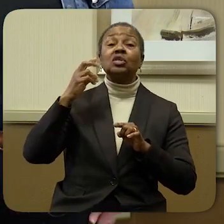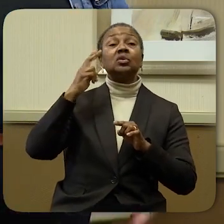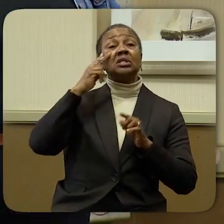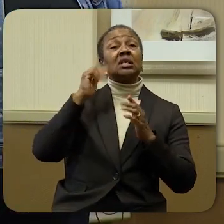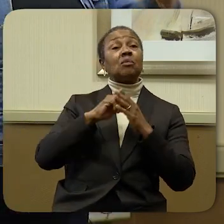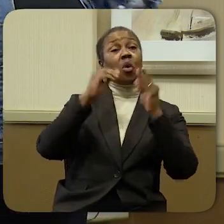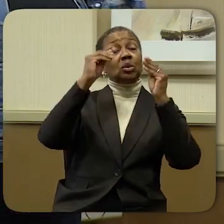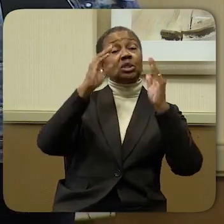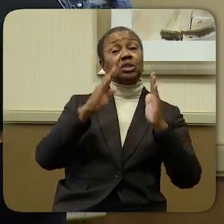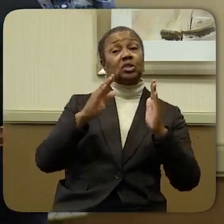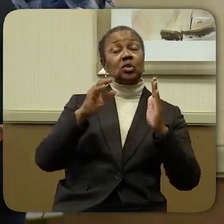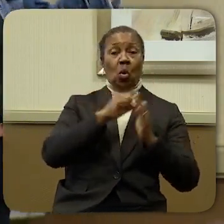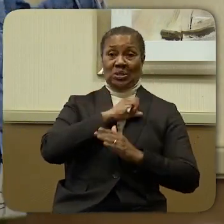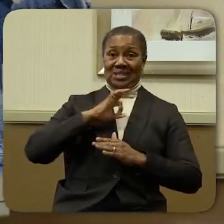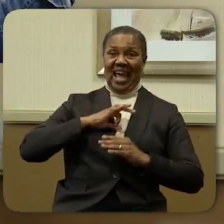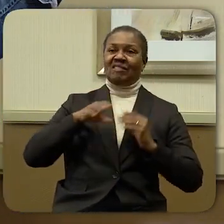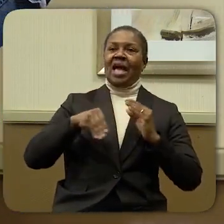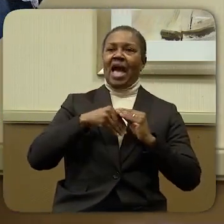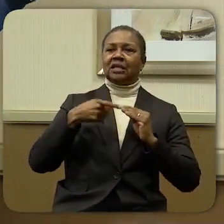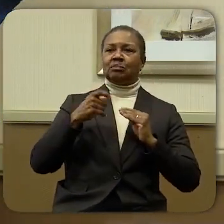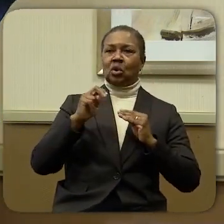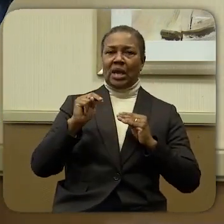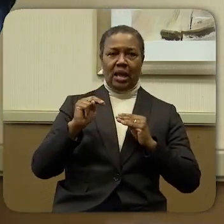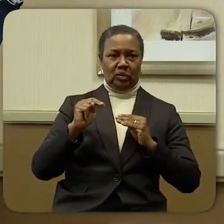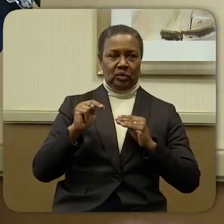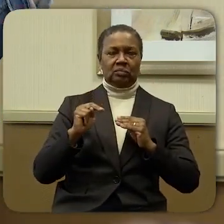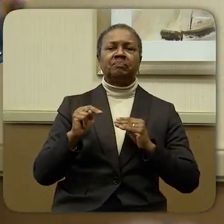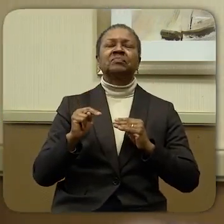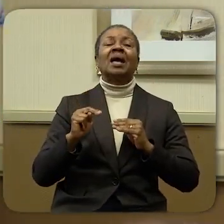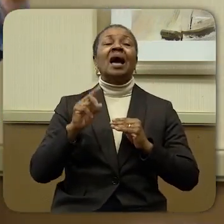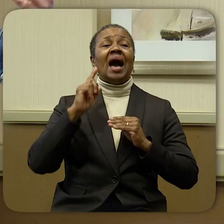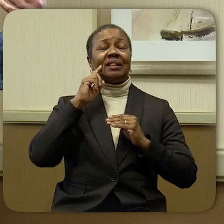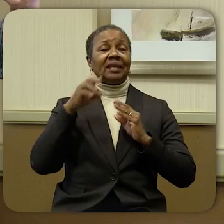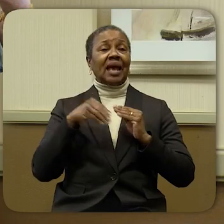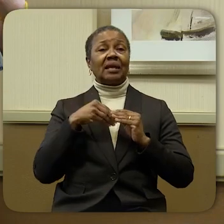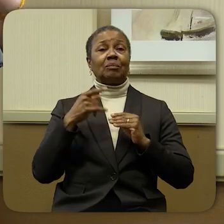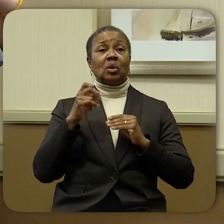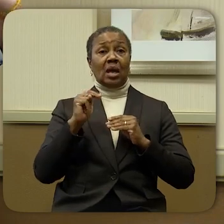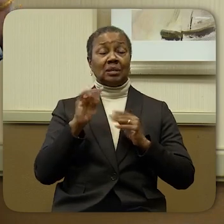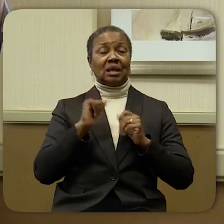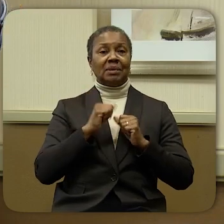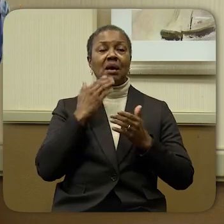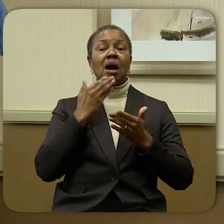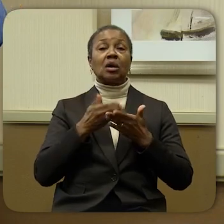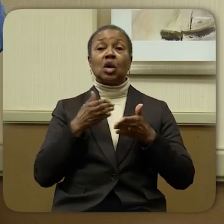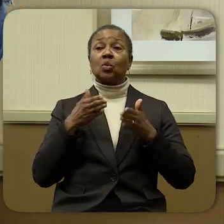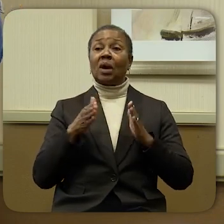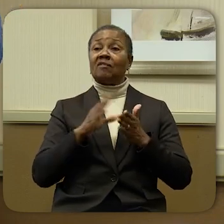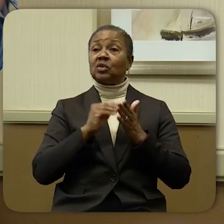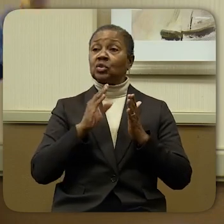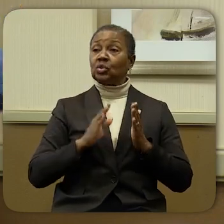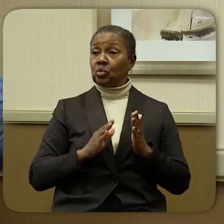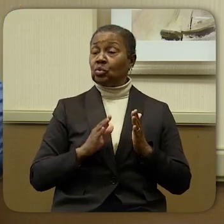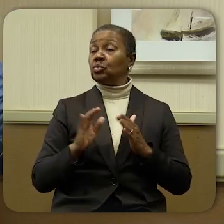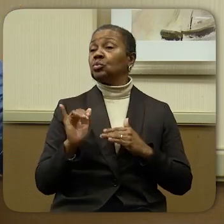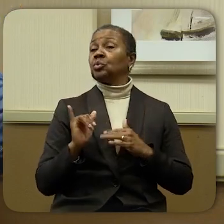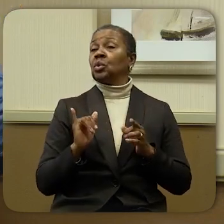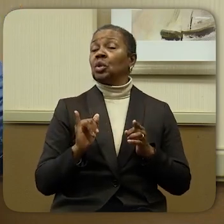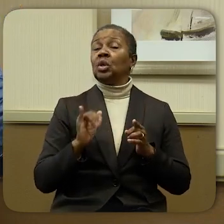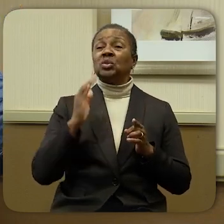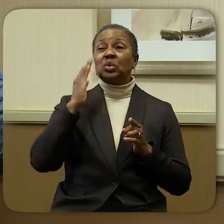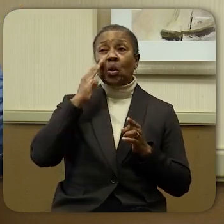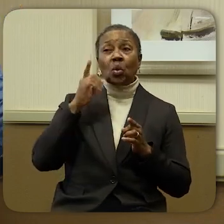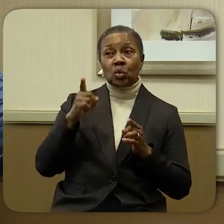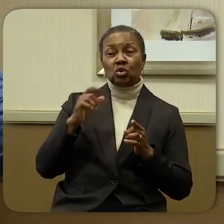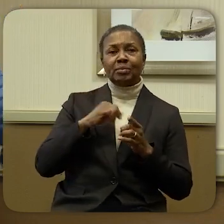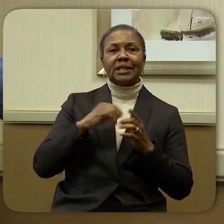more teachers or staff putting that on there. I think like adding pronouns can be a great way for students to know you